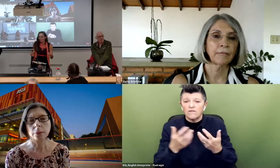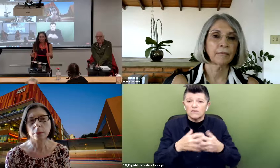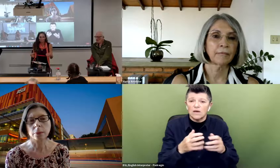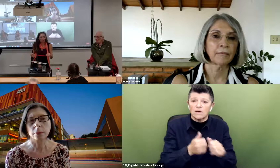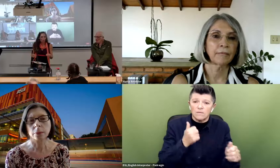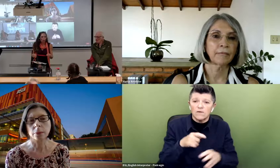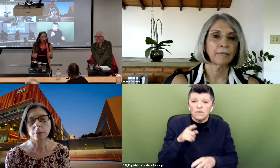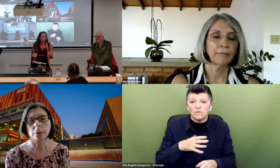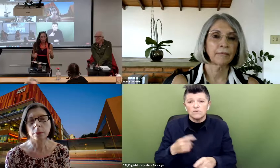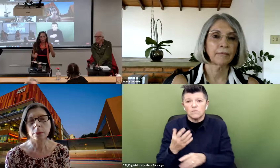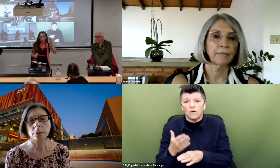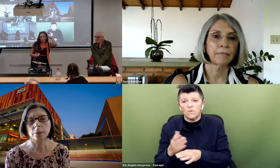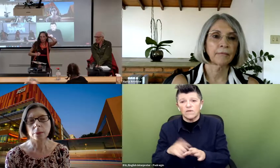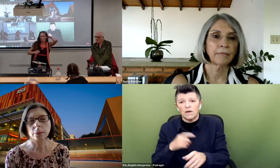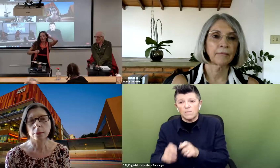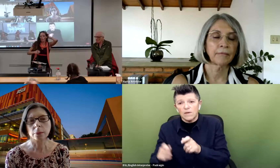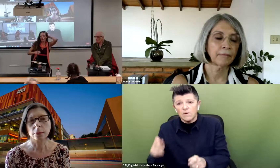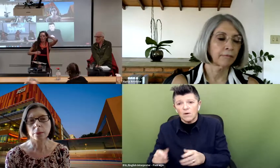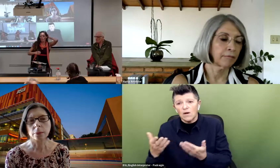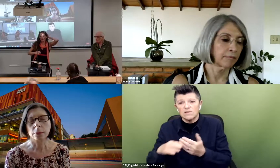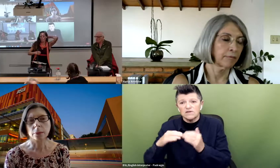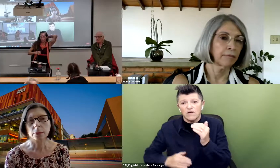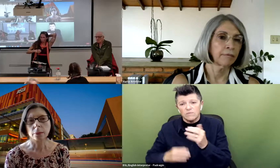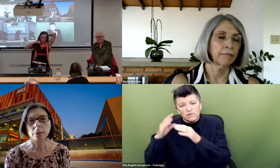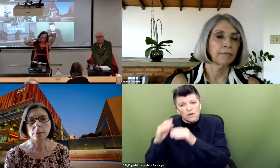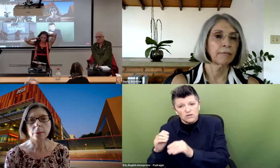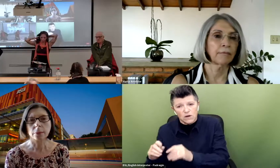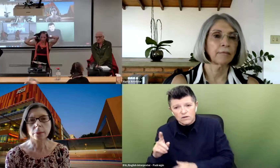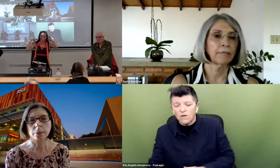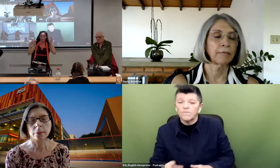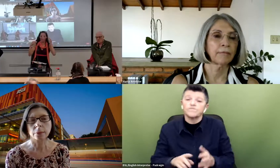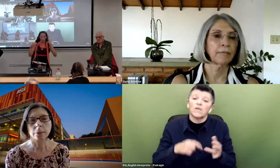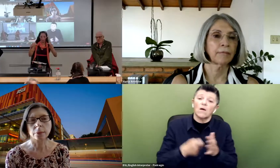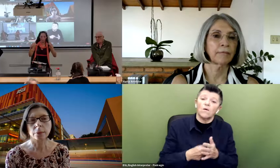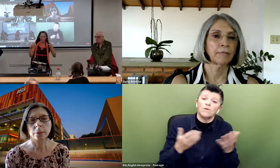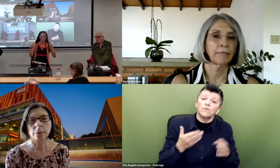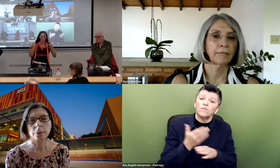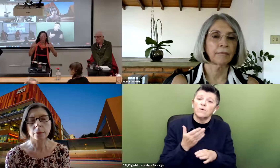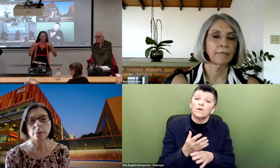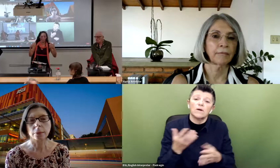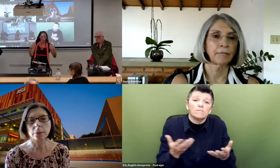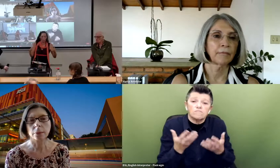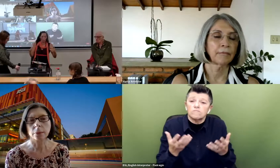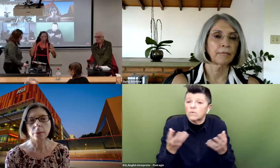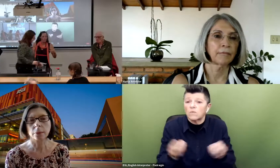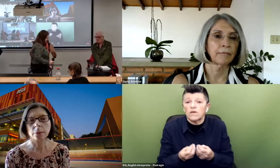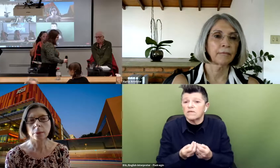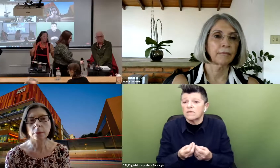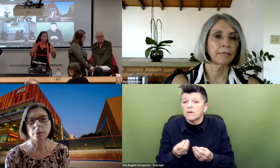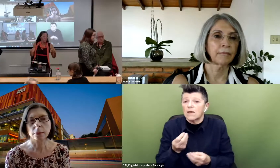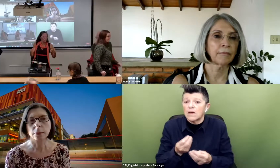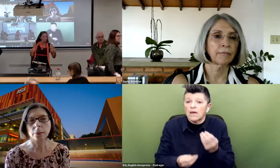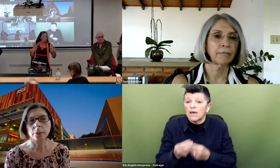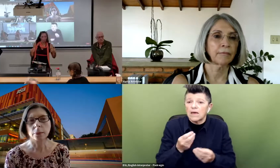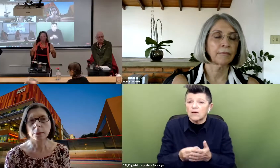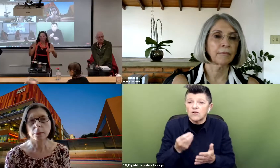of education, or if you're a big, or you're working with, economically deprived groups,